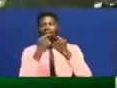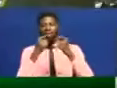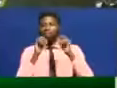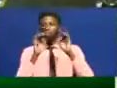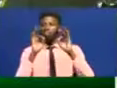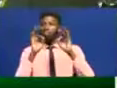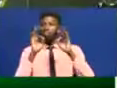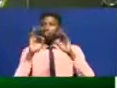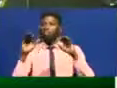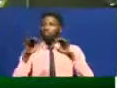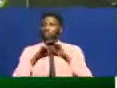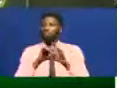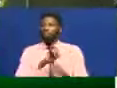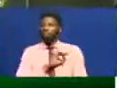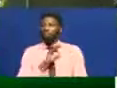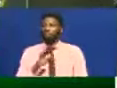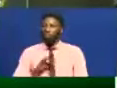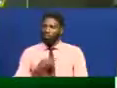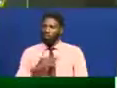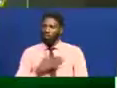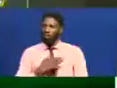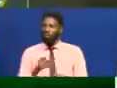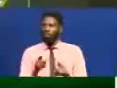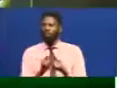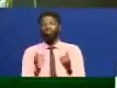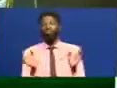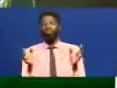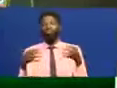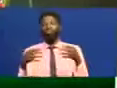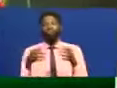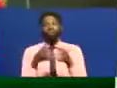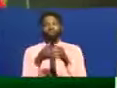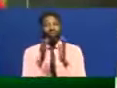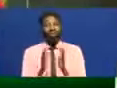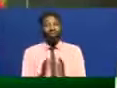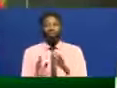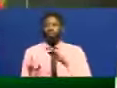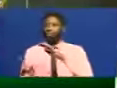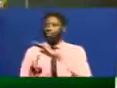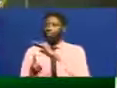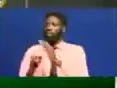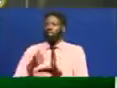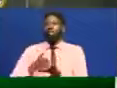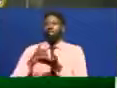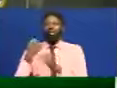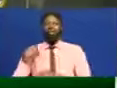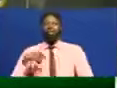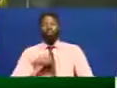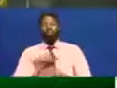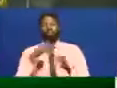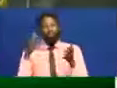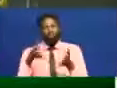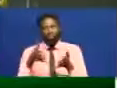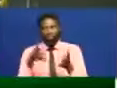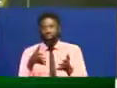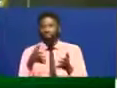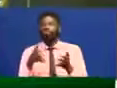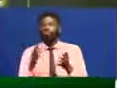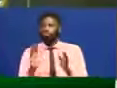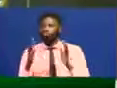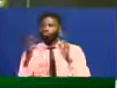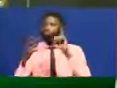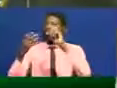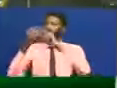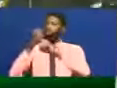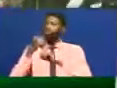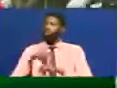our members of staff, and the leadership of this ministry that has delivered the milestones we celebrate today. Asanteni sana.